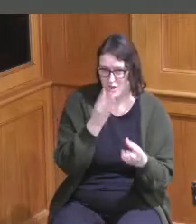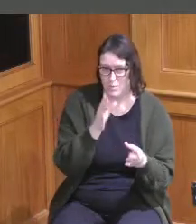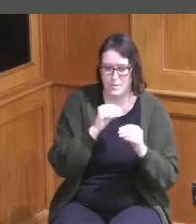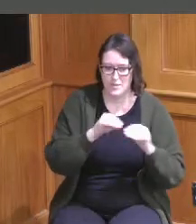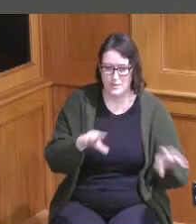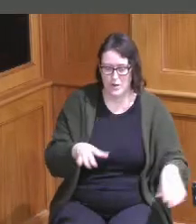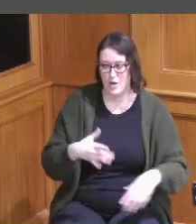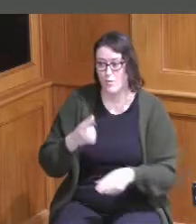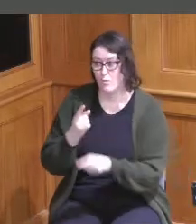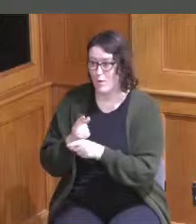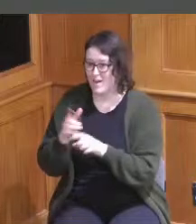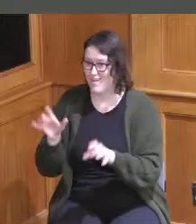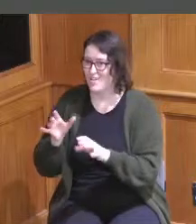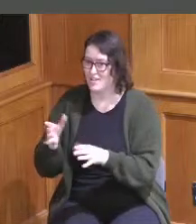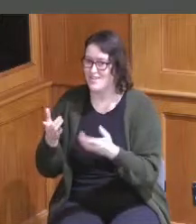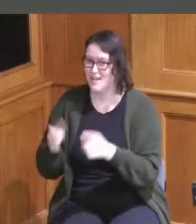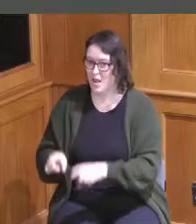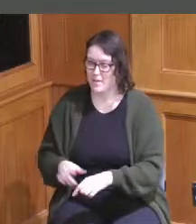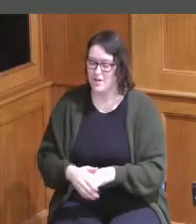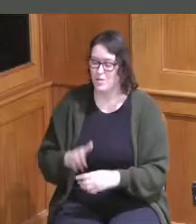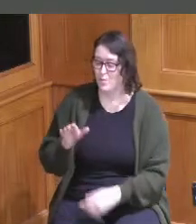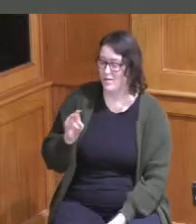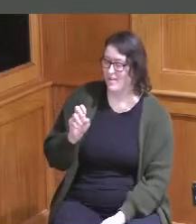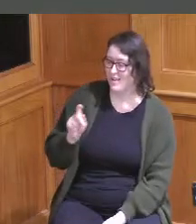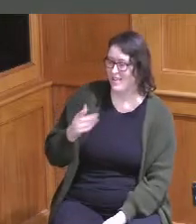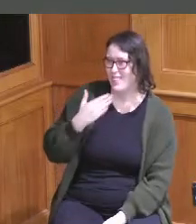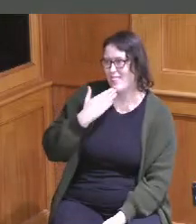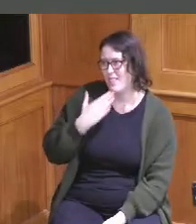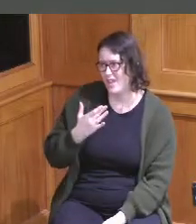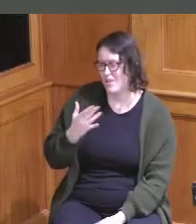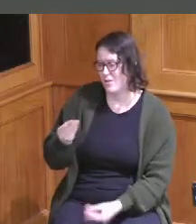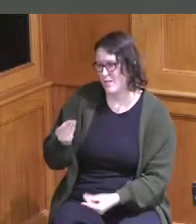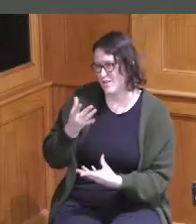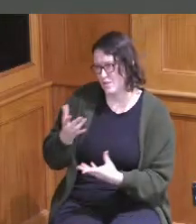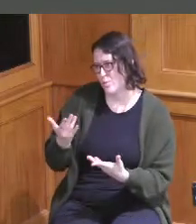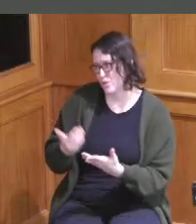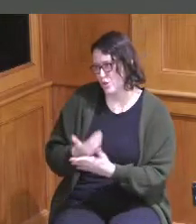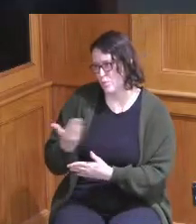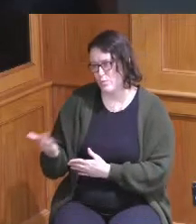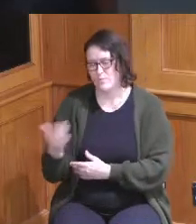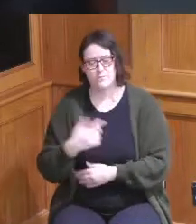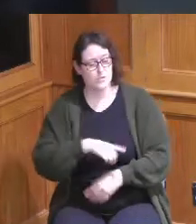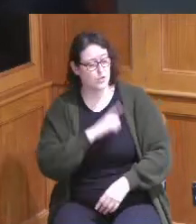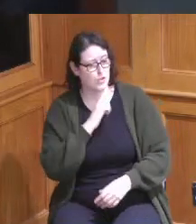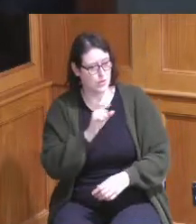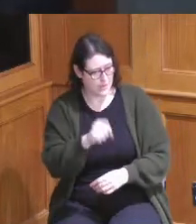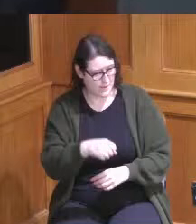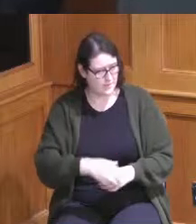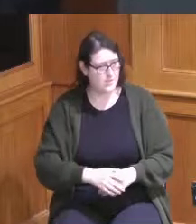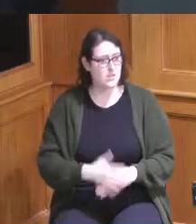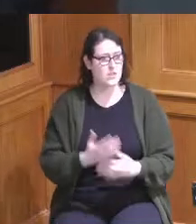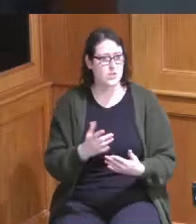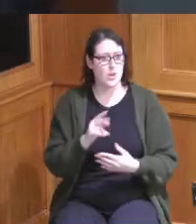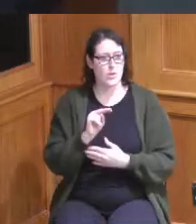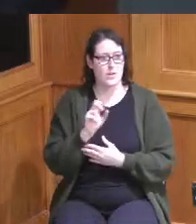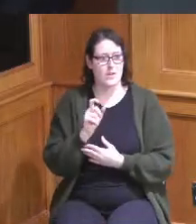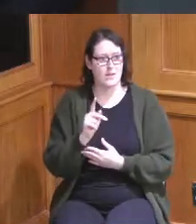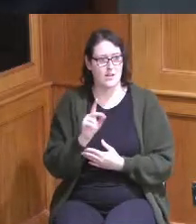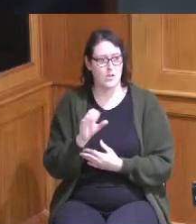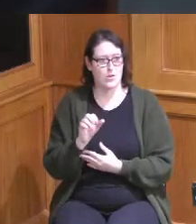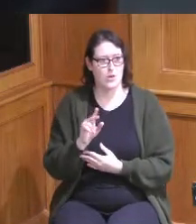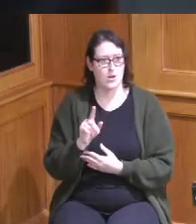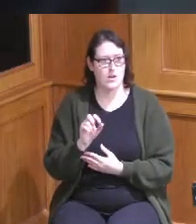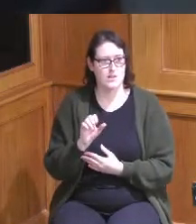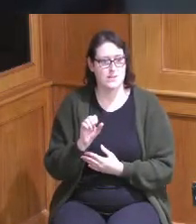So, Nick, I'll turn it over to you with that bit of thanks and to update on the current situation. Sure, thank you. Again, Nick Crossley, I'm the county's